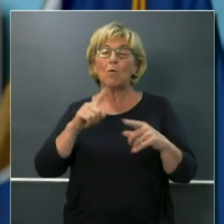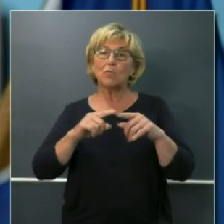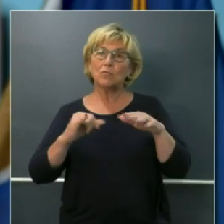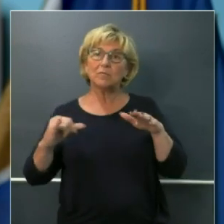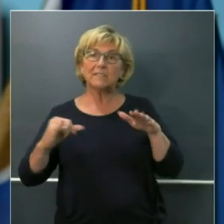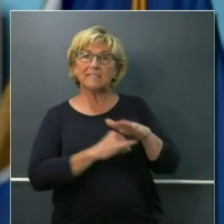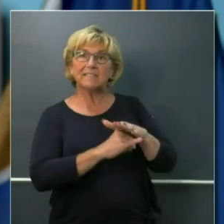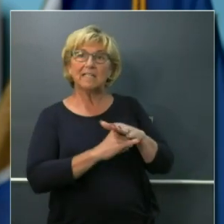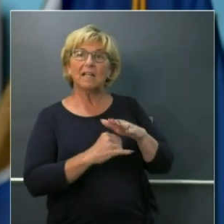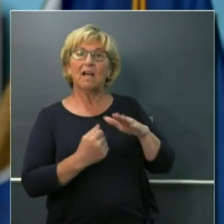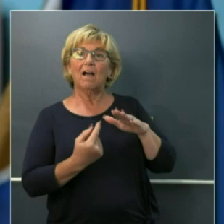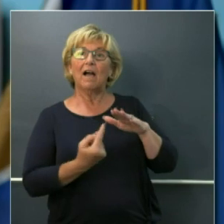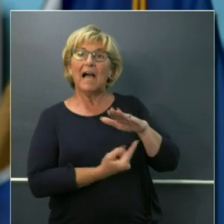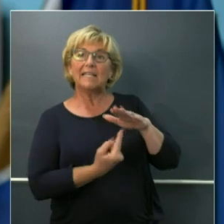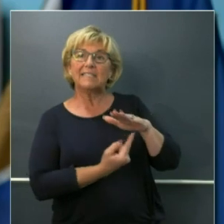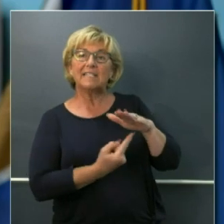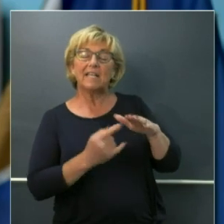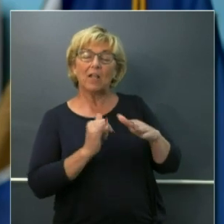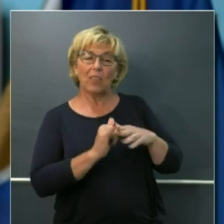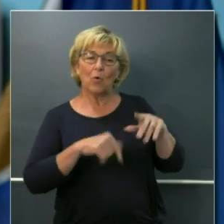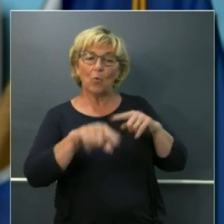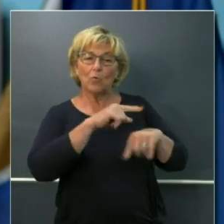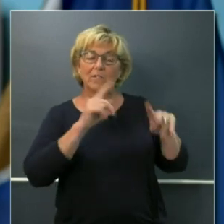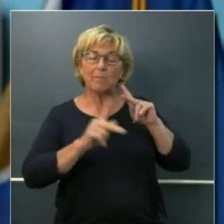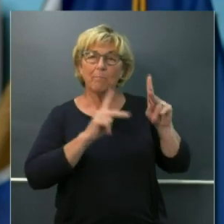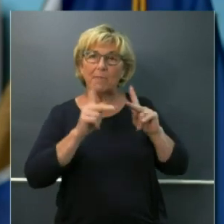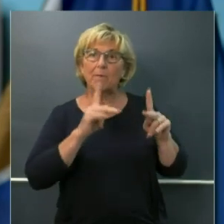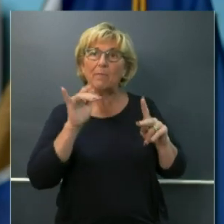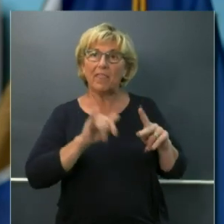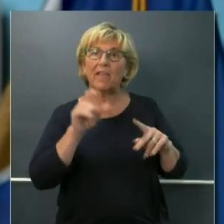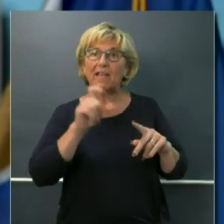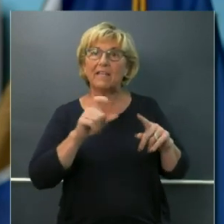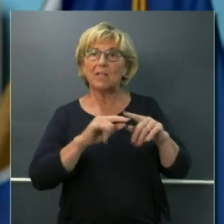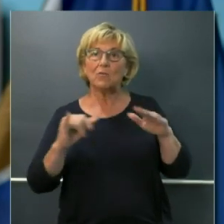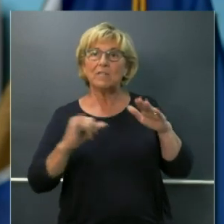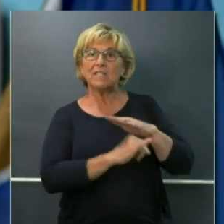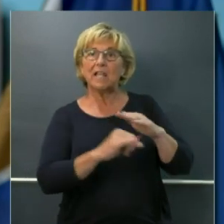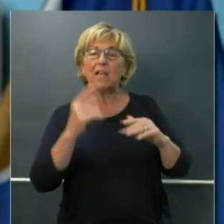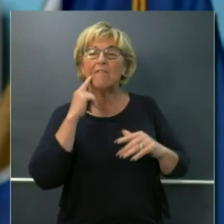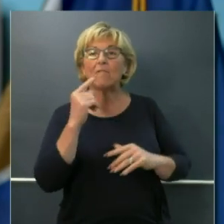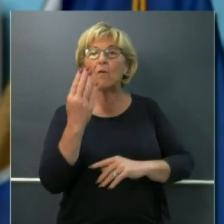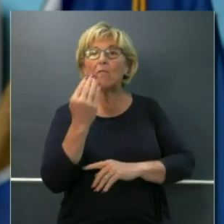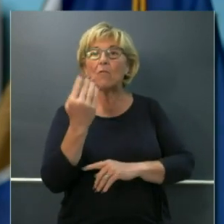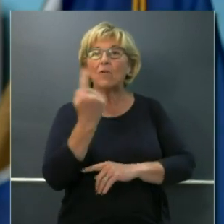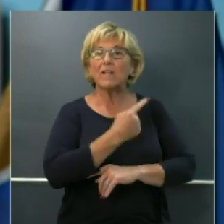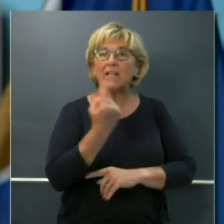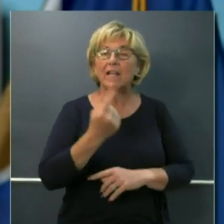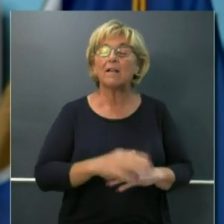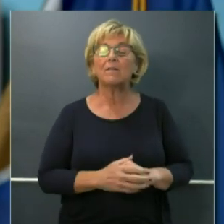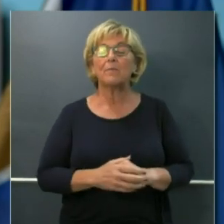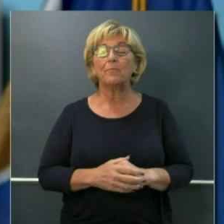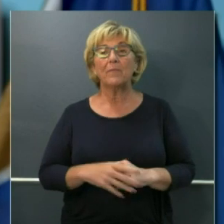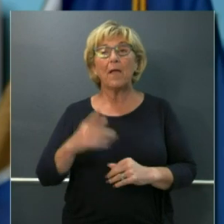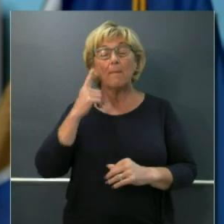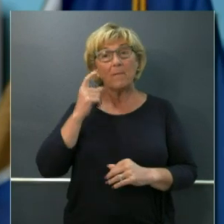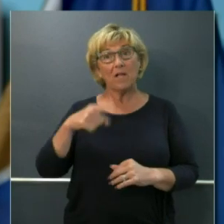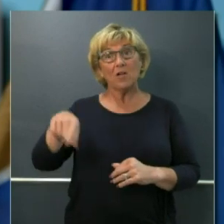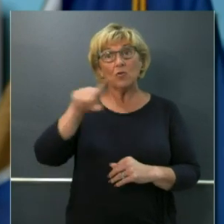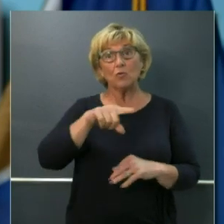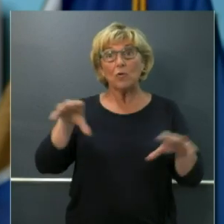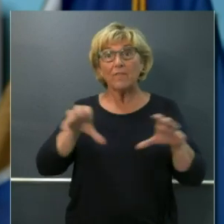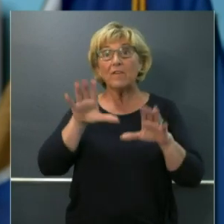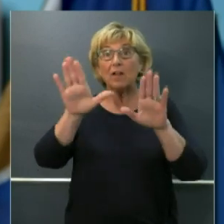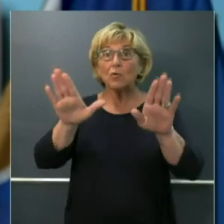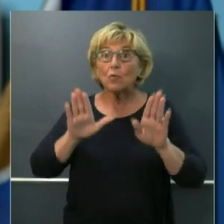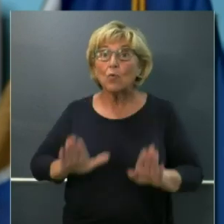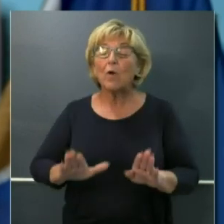vulnerable populations. We feel we have done justice in that effort, and because of your good work on physical distancing, social distancing,